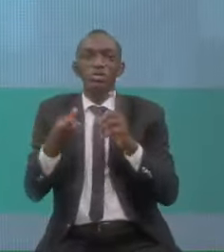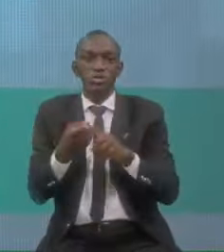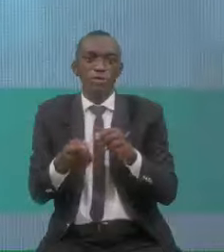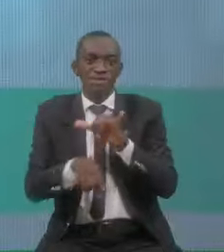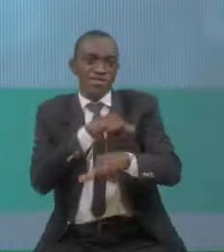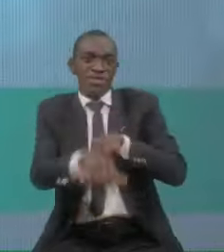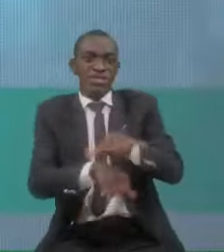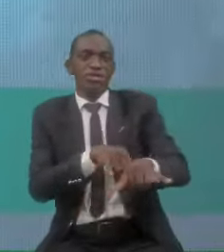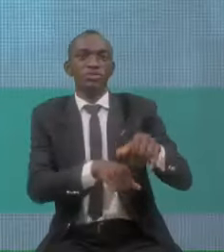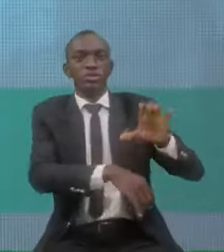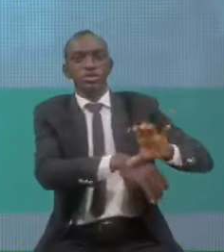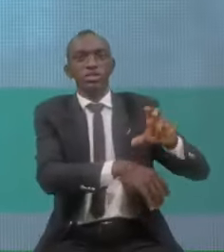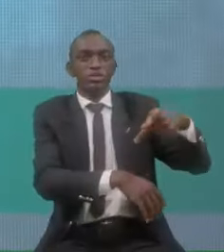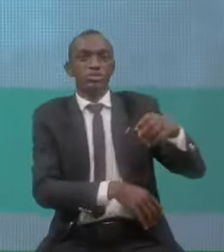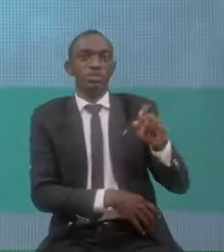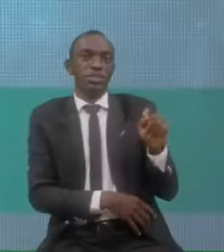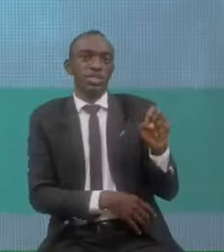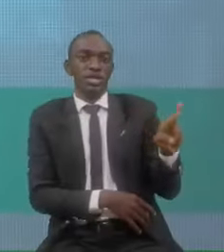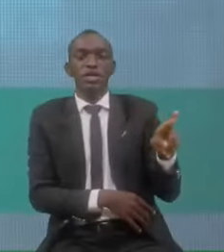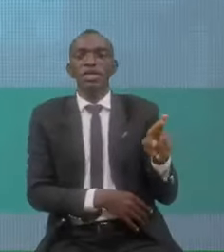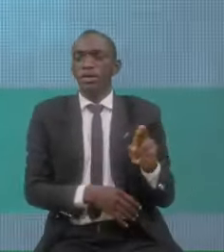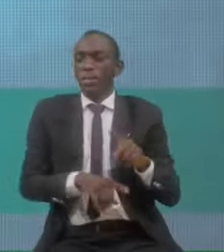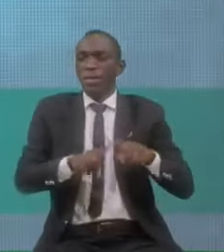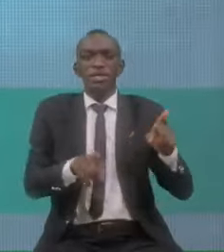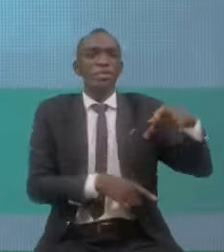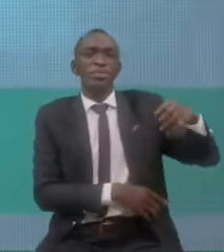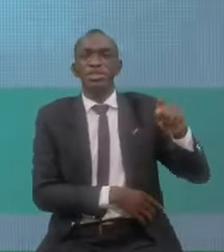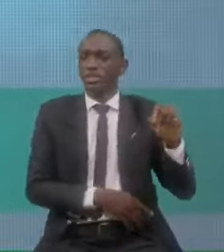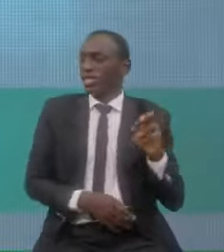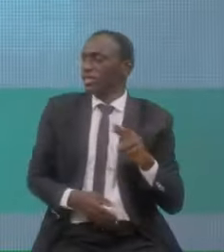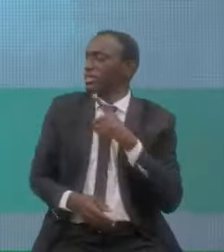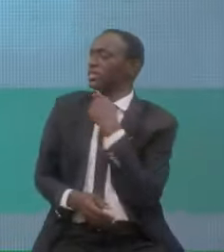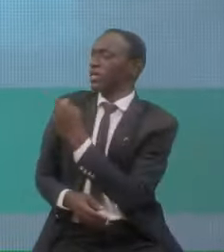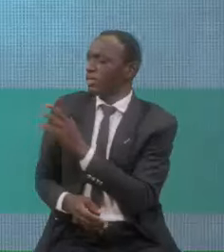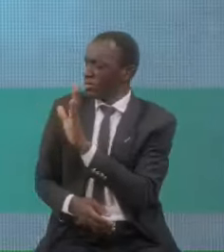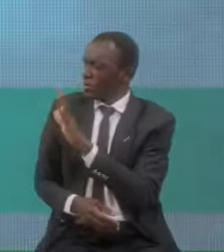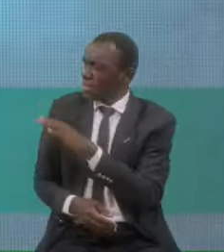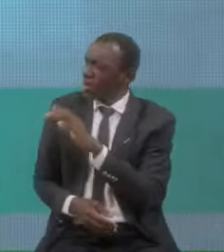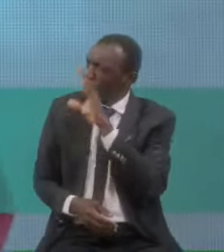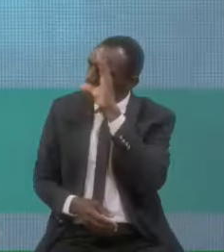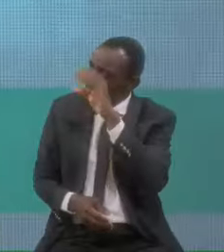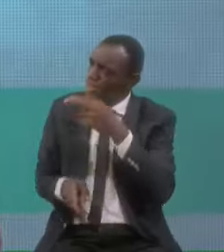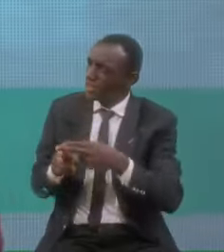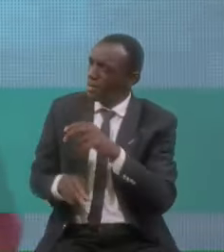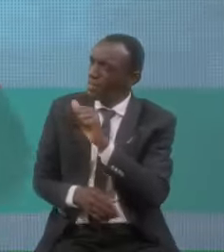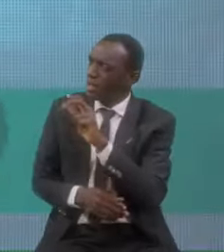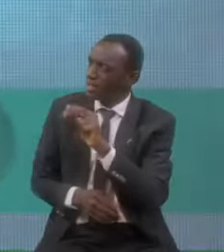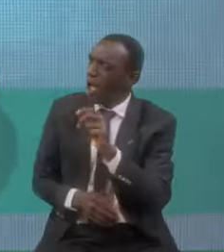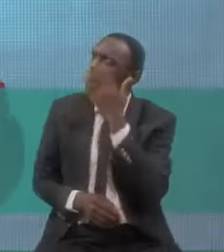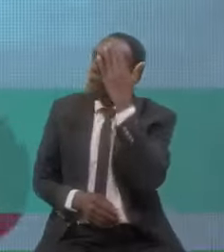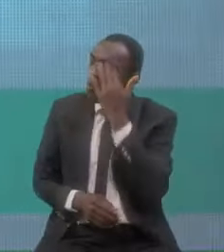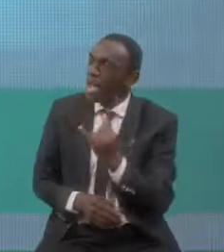But Peter said, Ananias, why has Satan filled thine heart